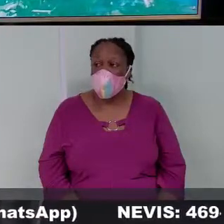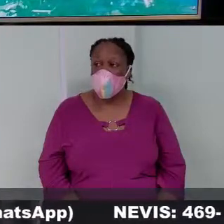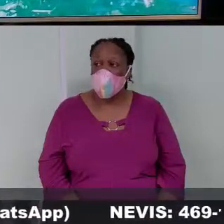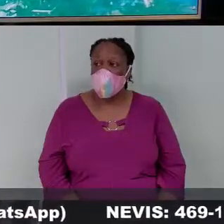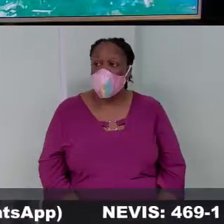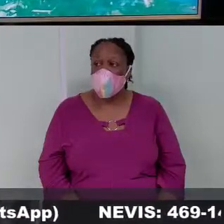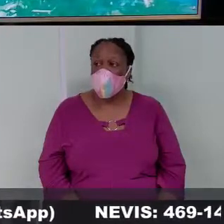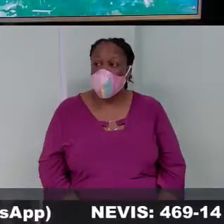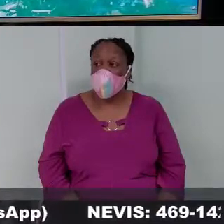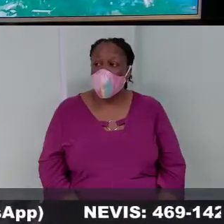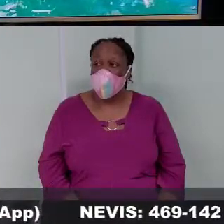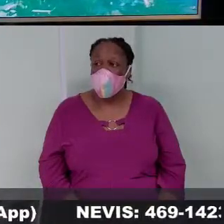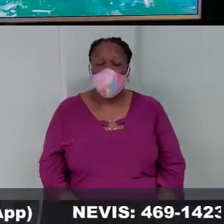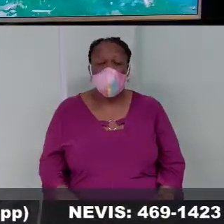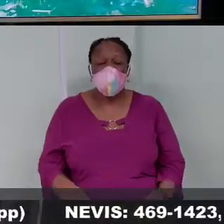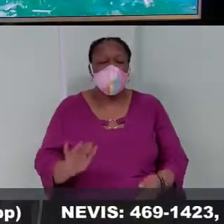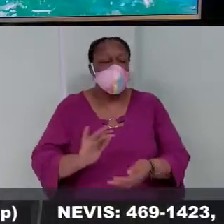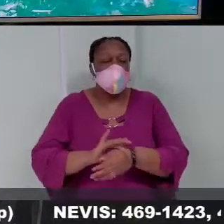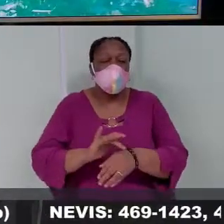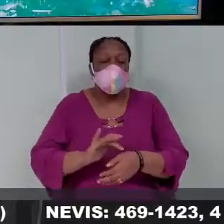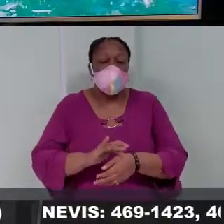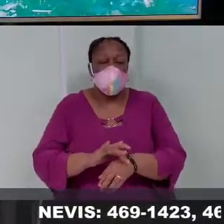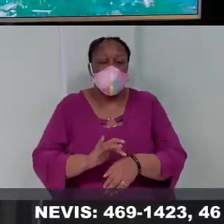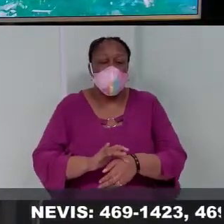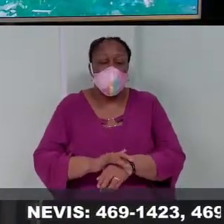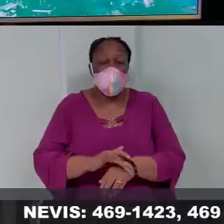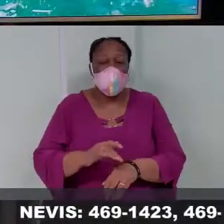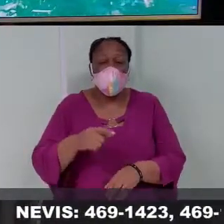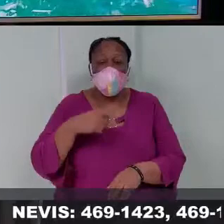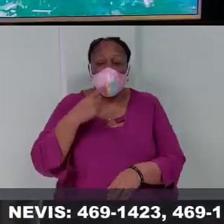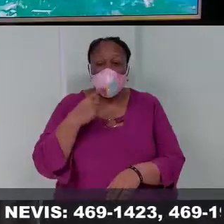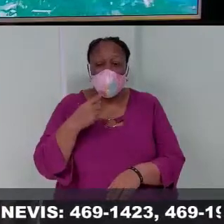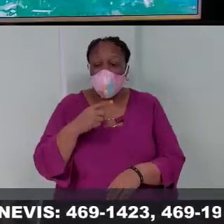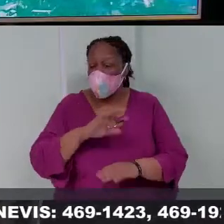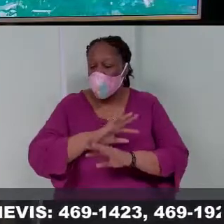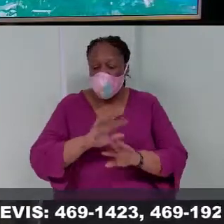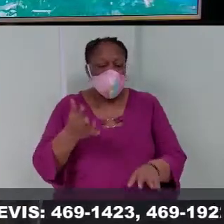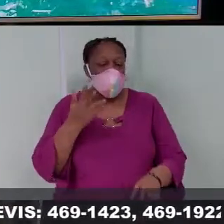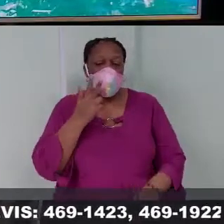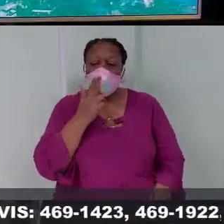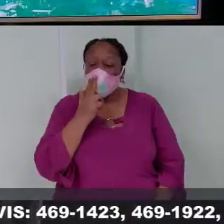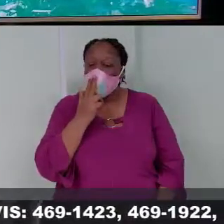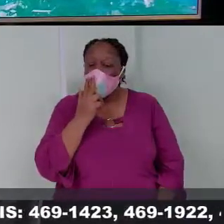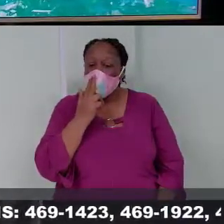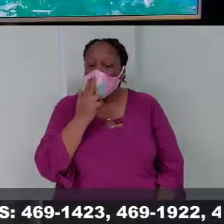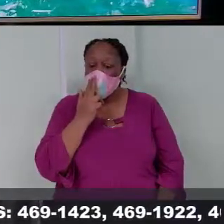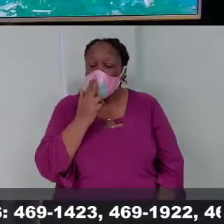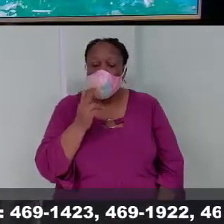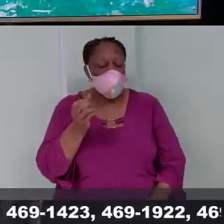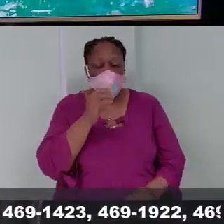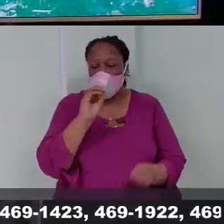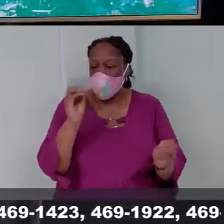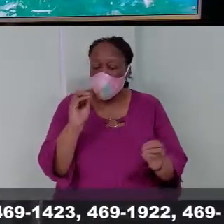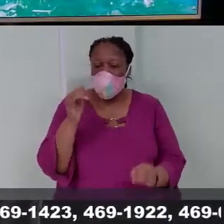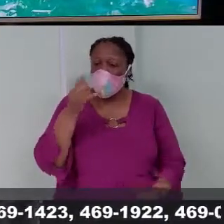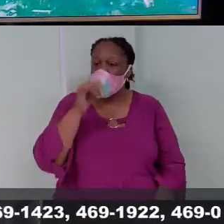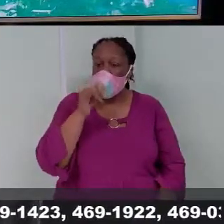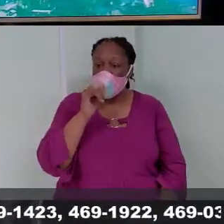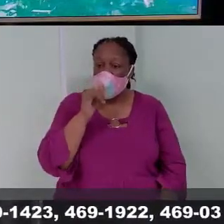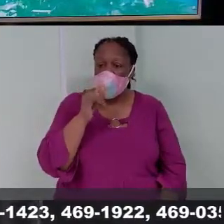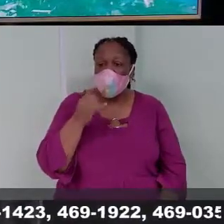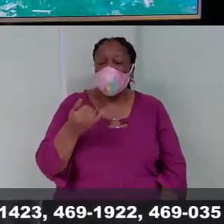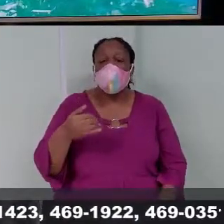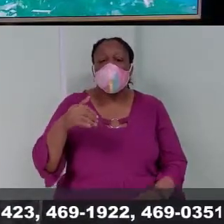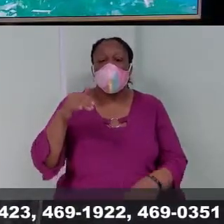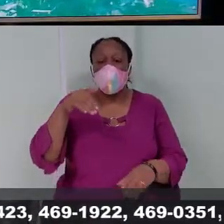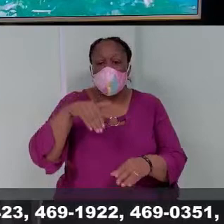government, earlier on we took a policy whereby no smoking and no alcohol would be